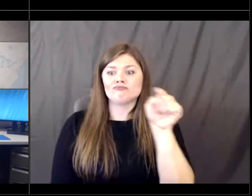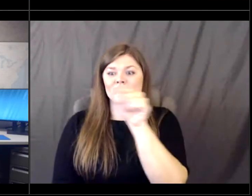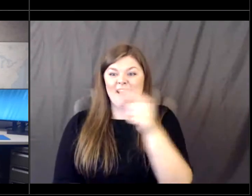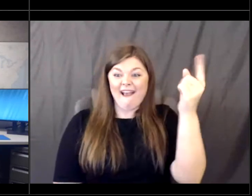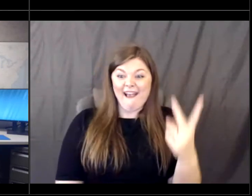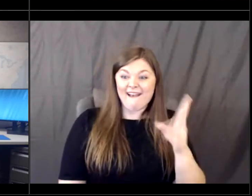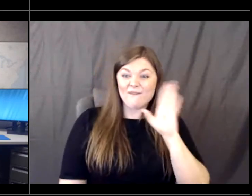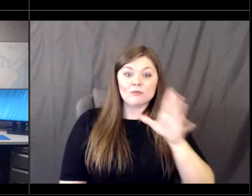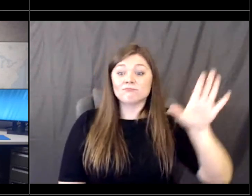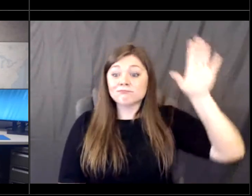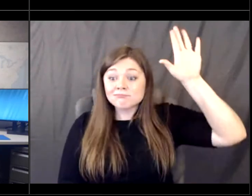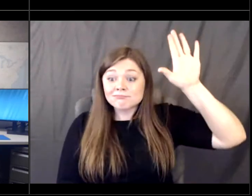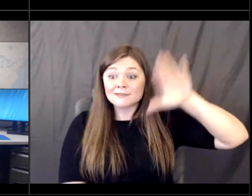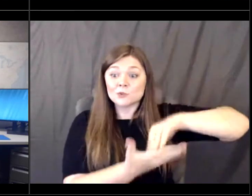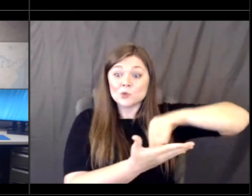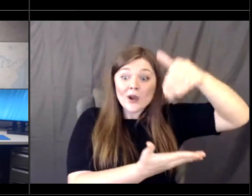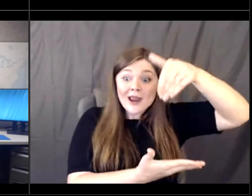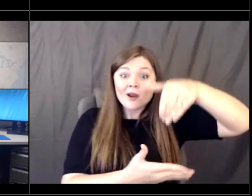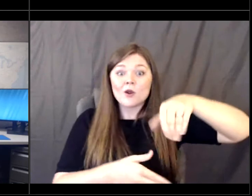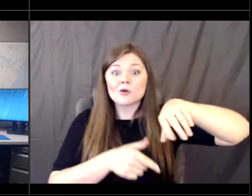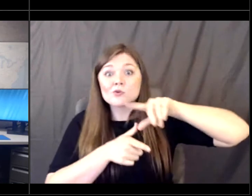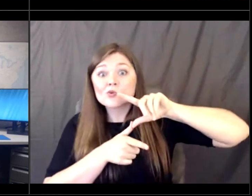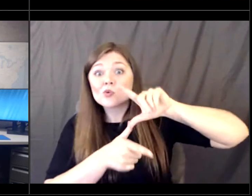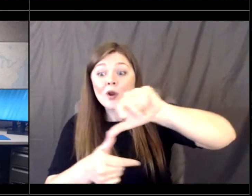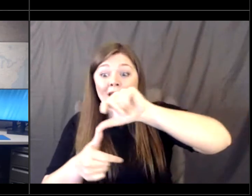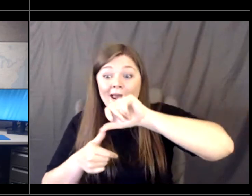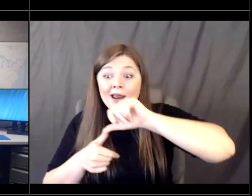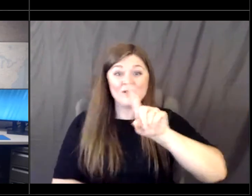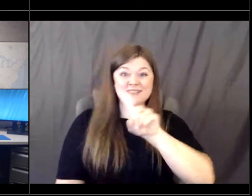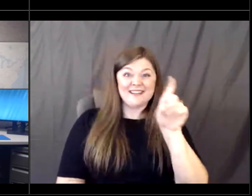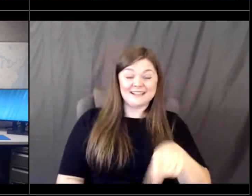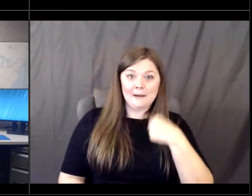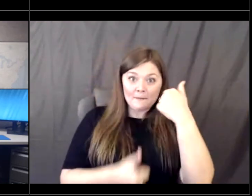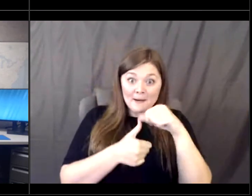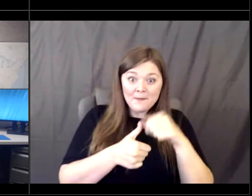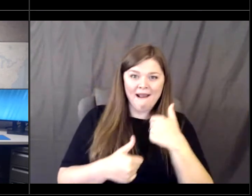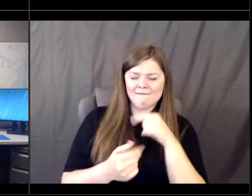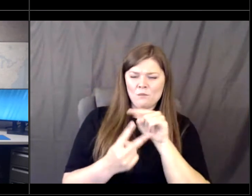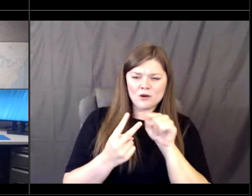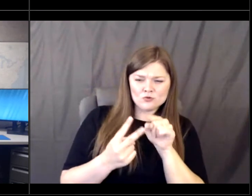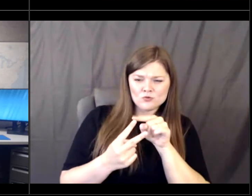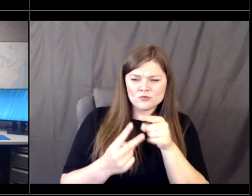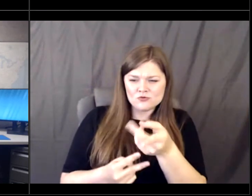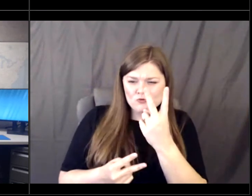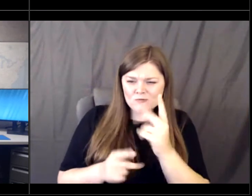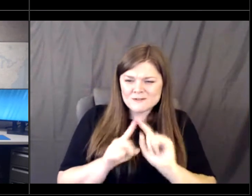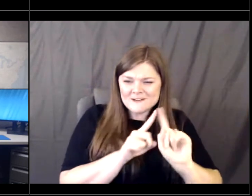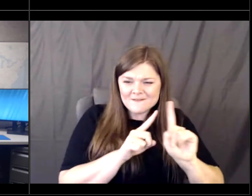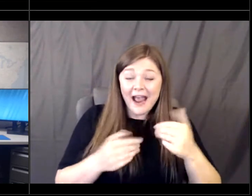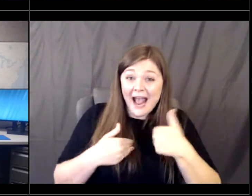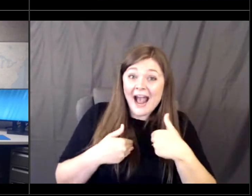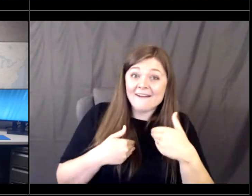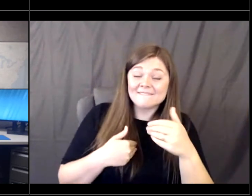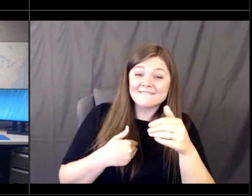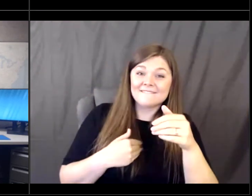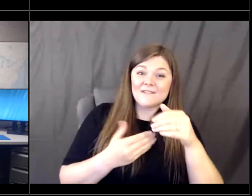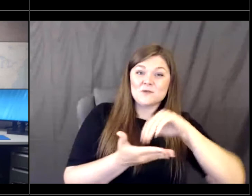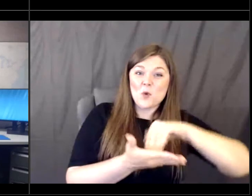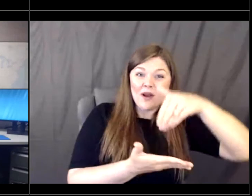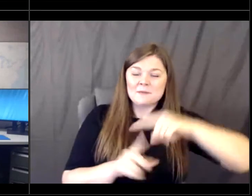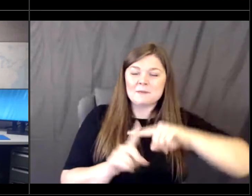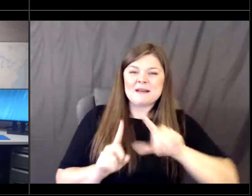raise their hand and use a different sign. And growing up in Texas, I remember there being 1 or 2, because we had tornadoes, but not as common as Alabama. And